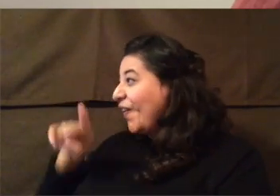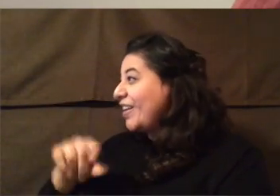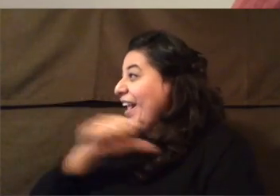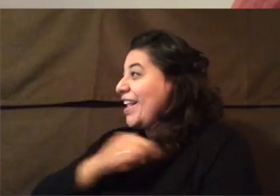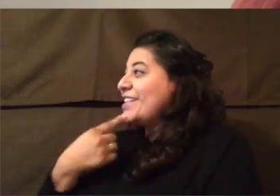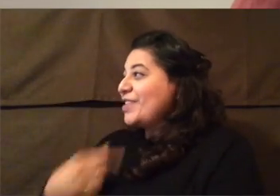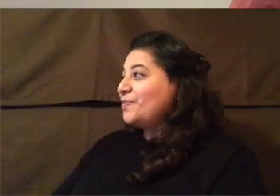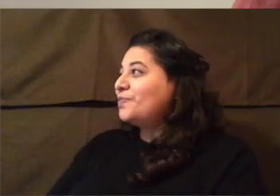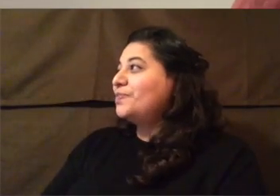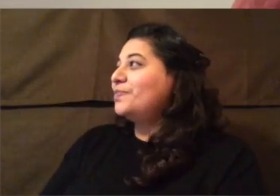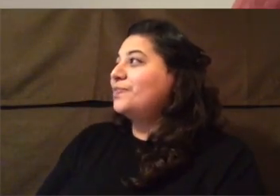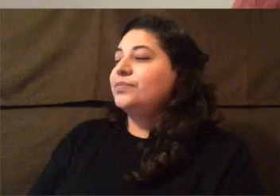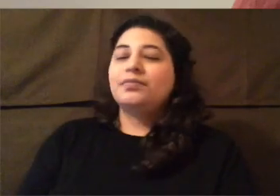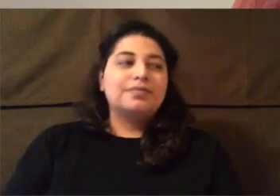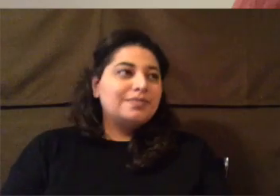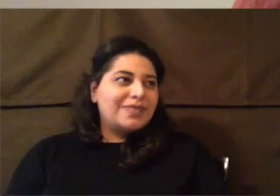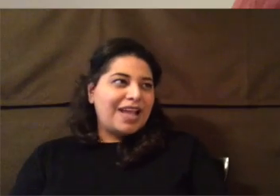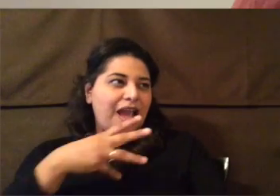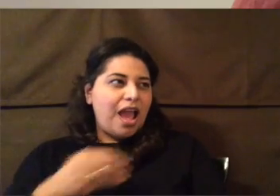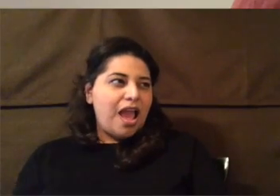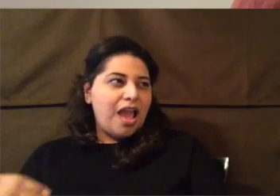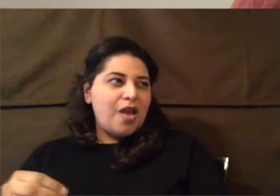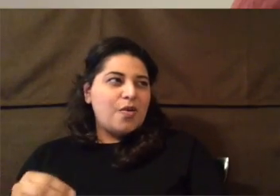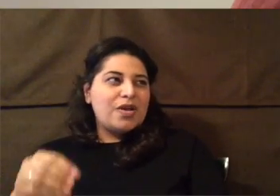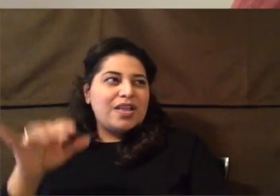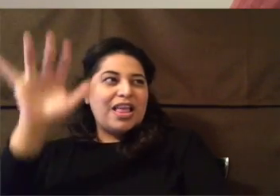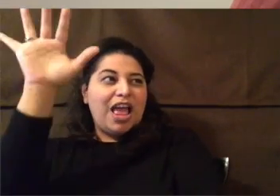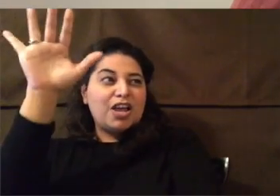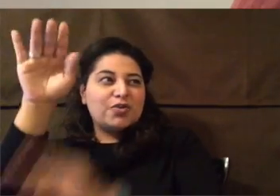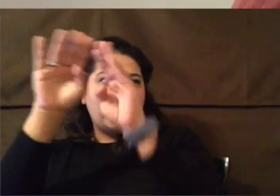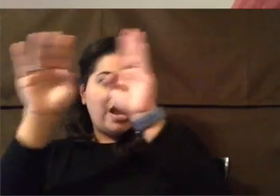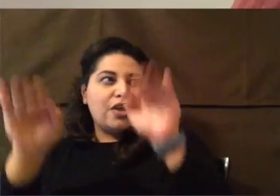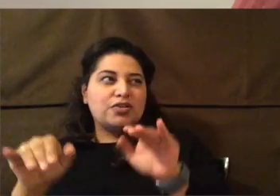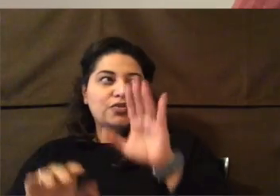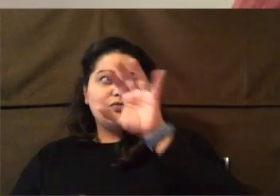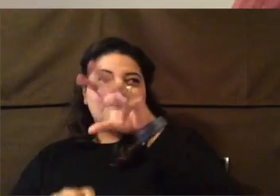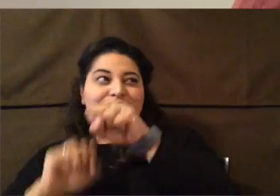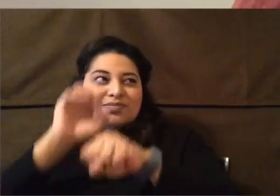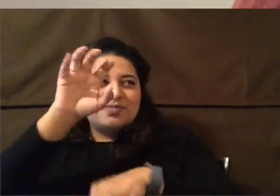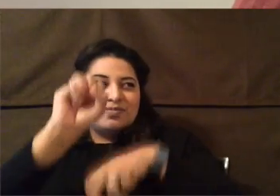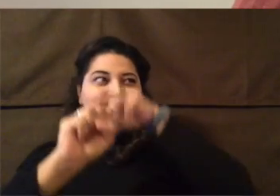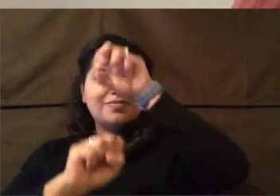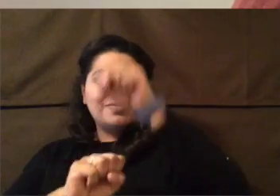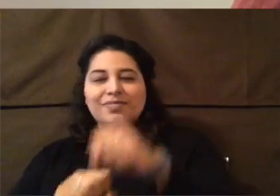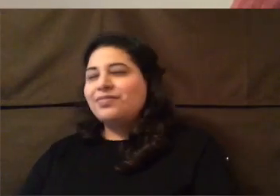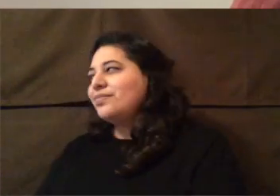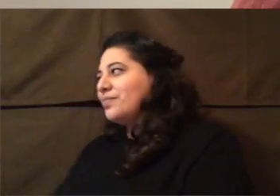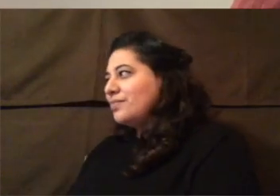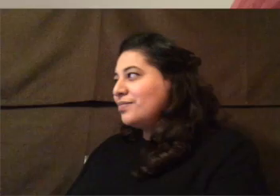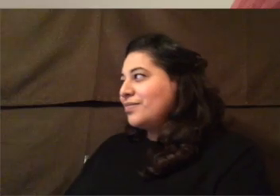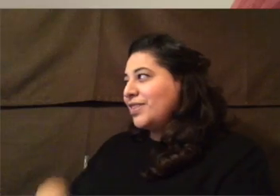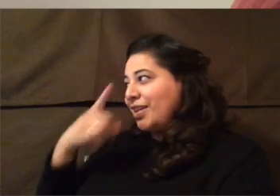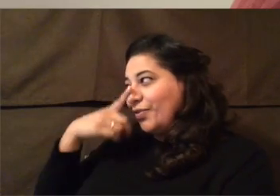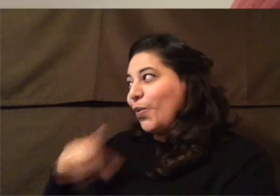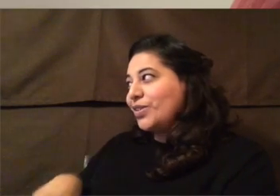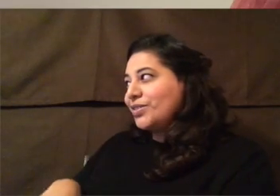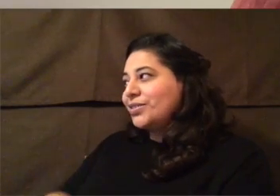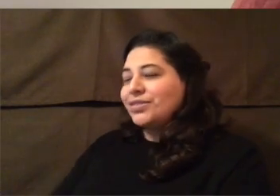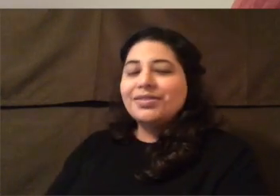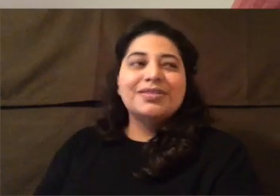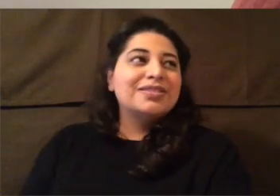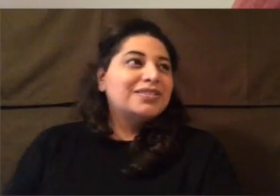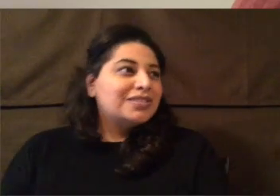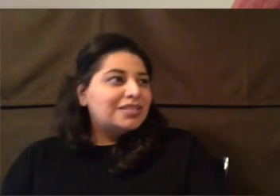woods." "Of course," said Annie. "And we'll climb up to that treehouse," said Jack.